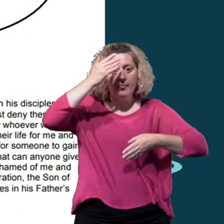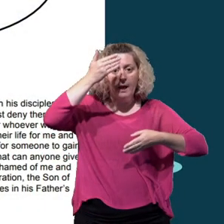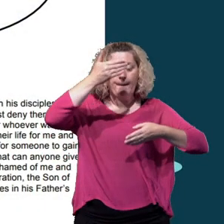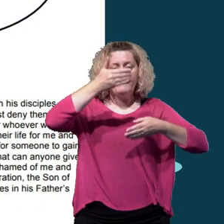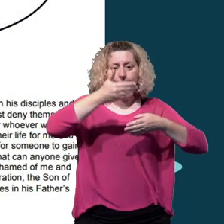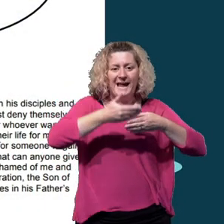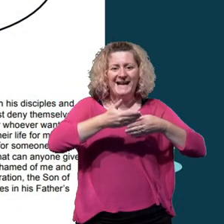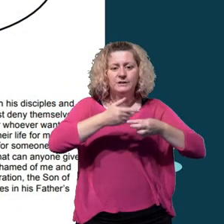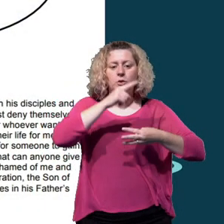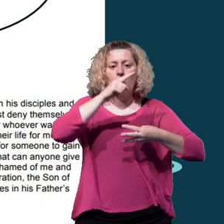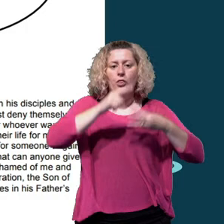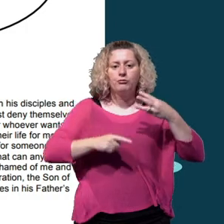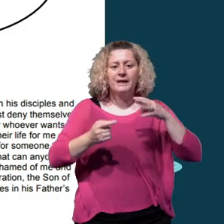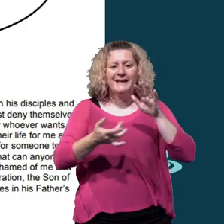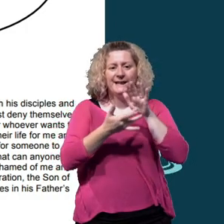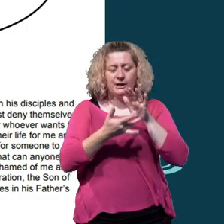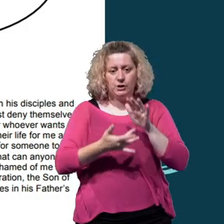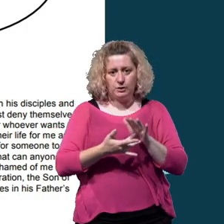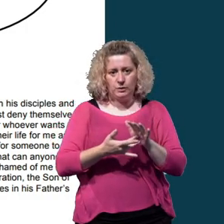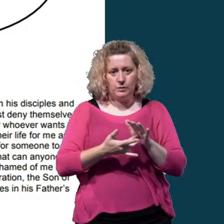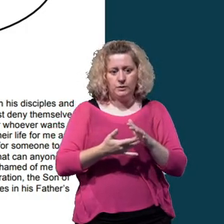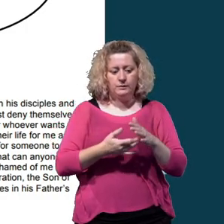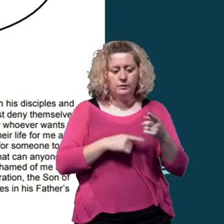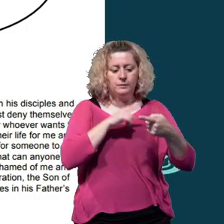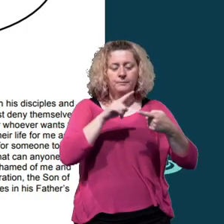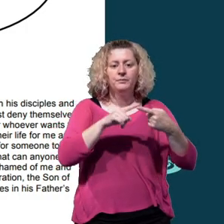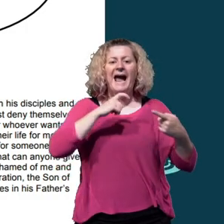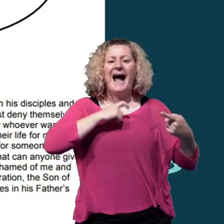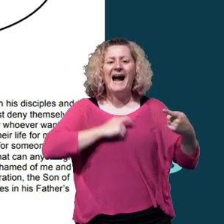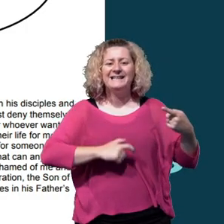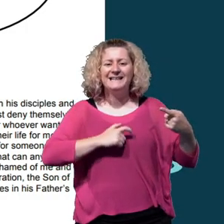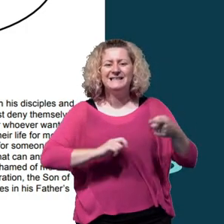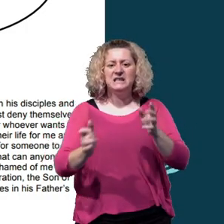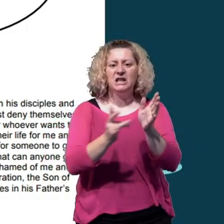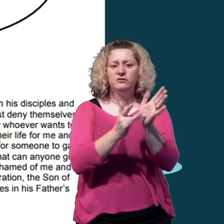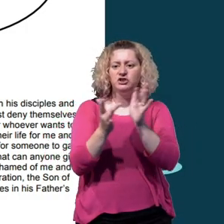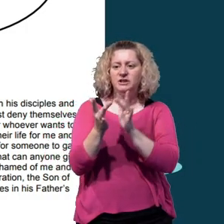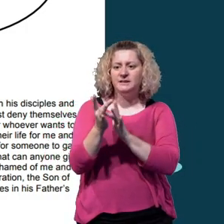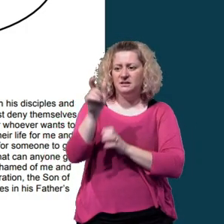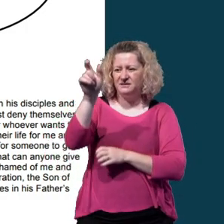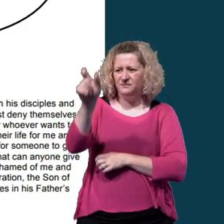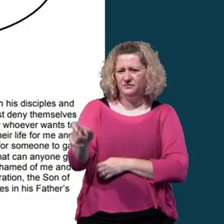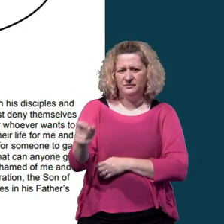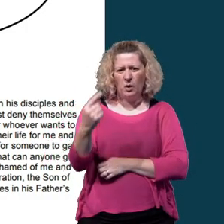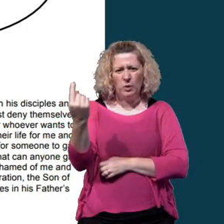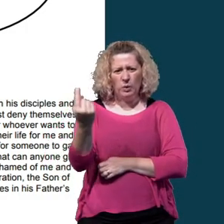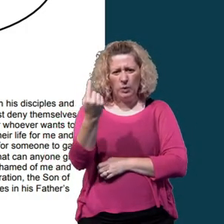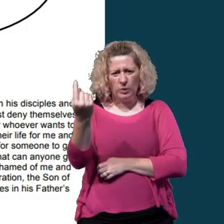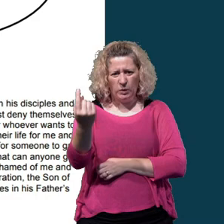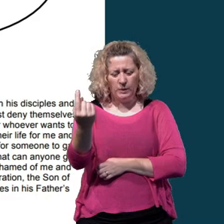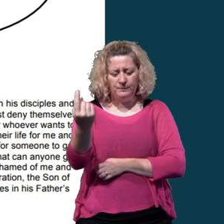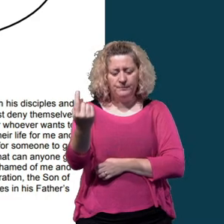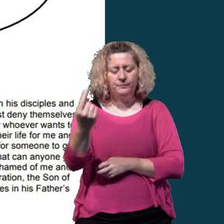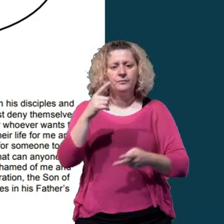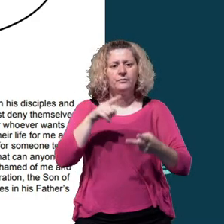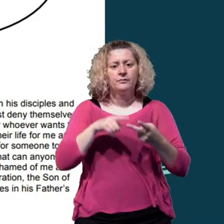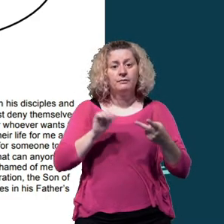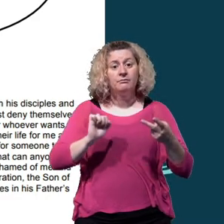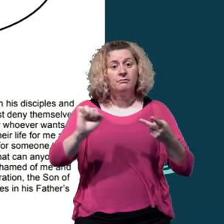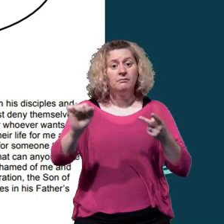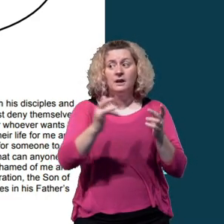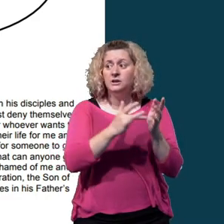blind to either the identity of Jesus, that is who he is, or the mission of